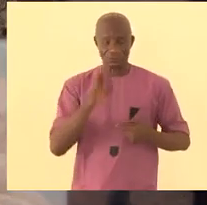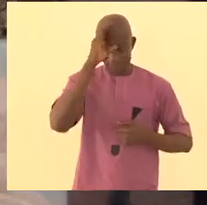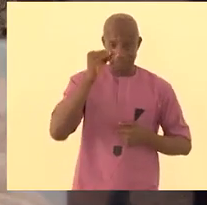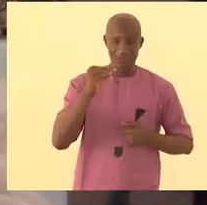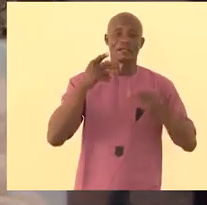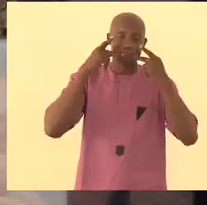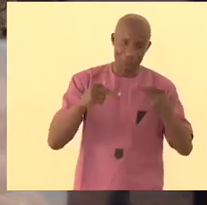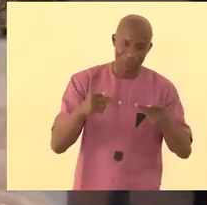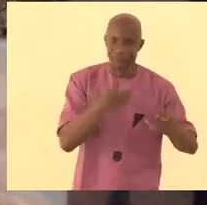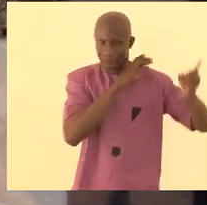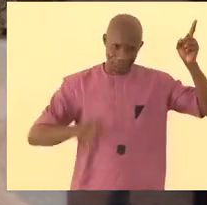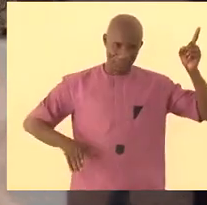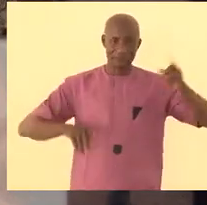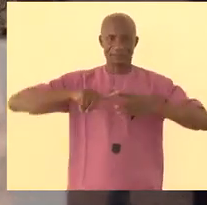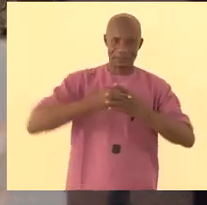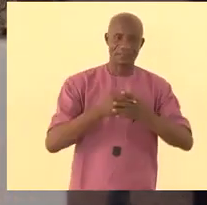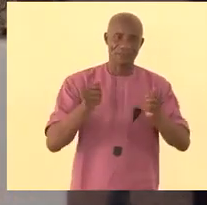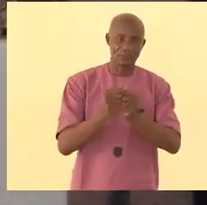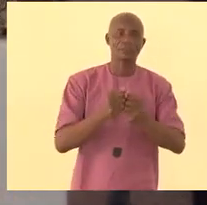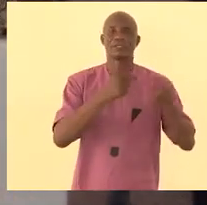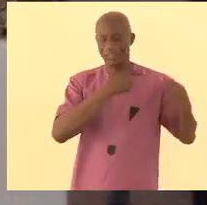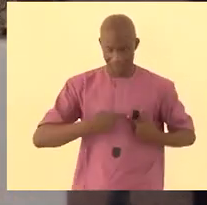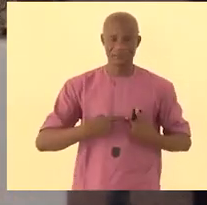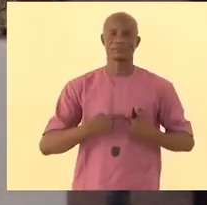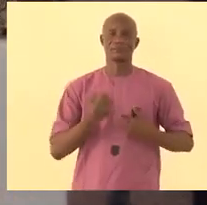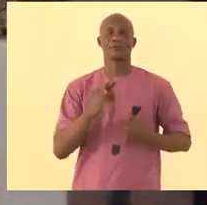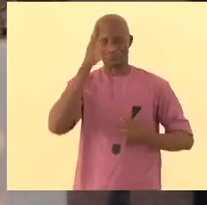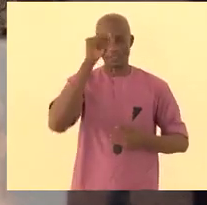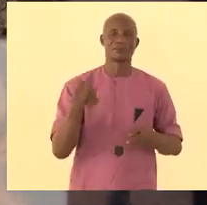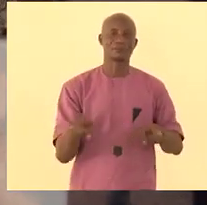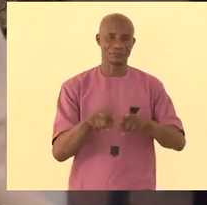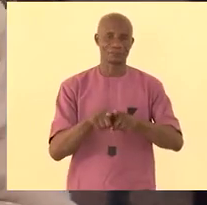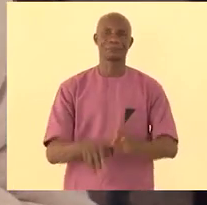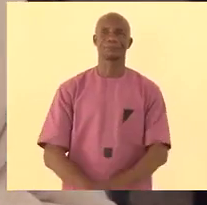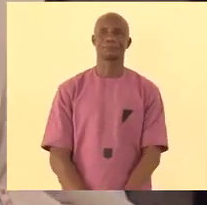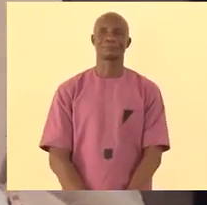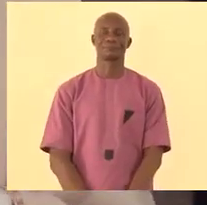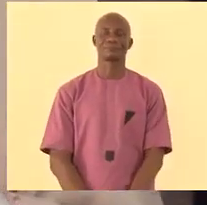Christ can reign, beginning from the hearts of all of us.